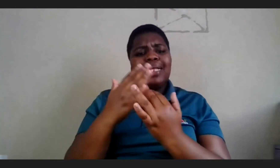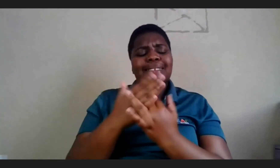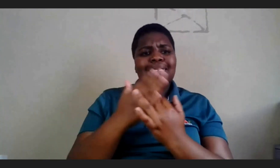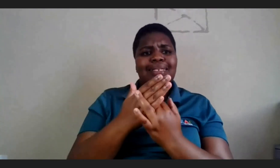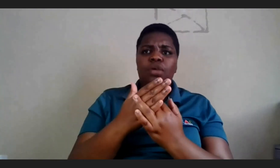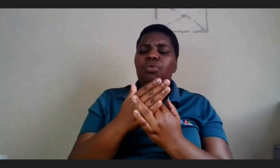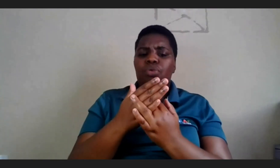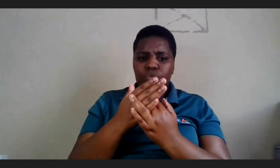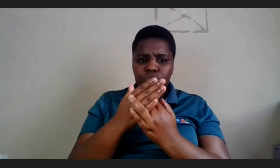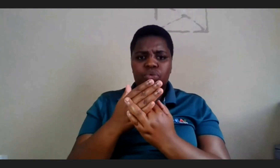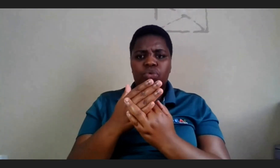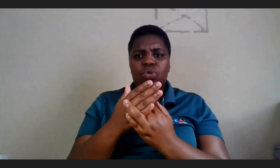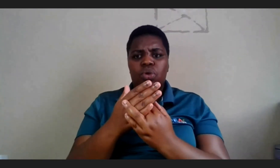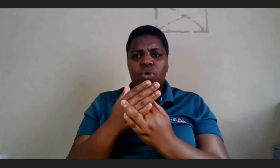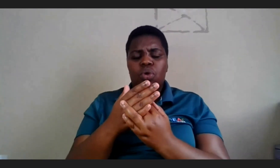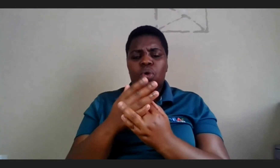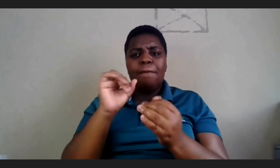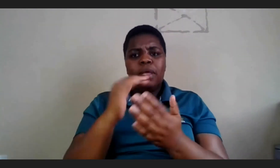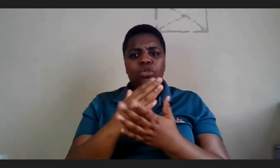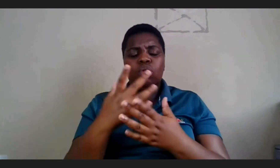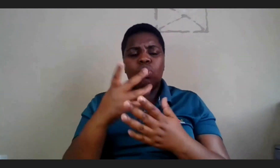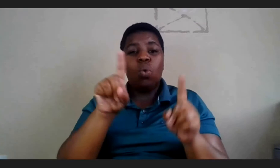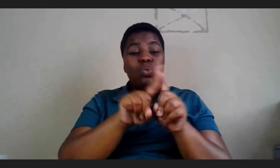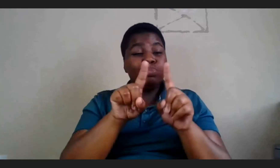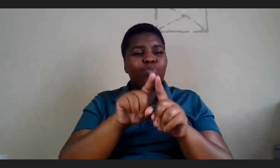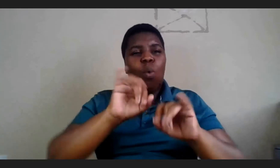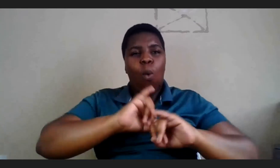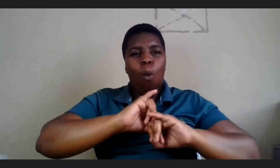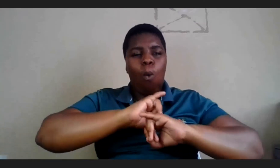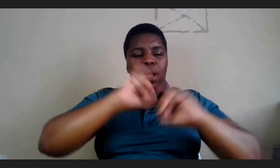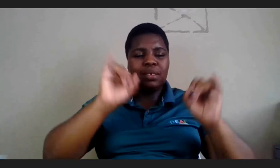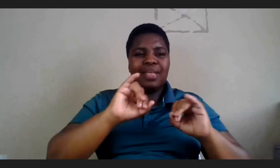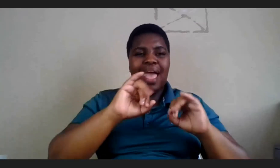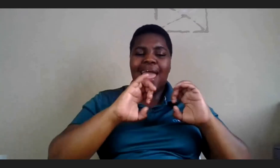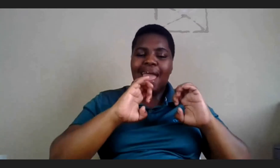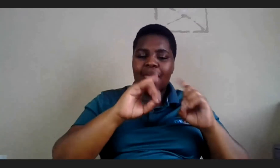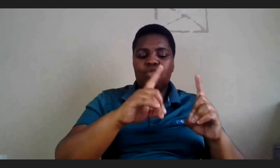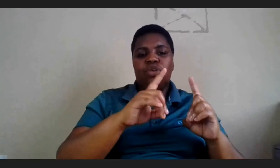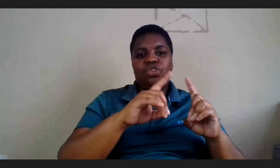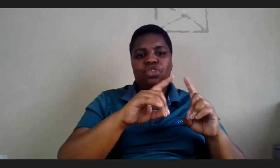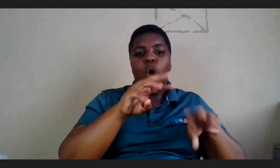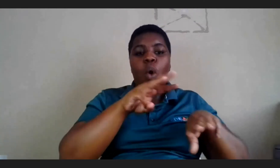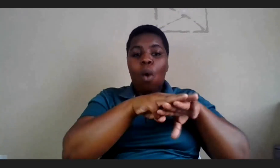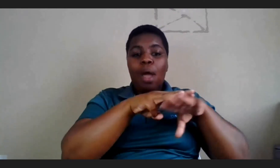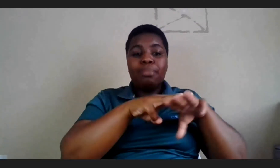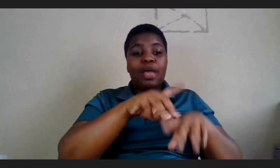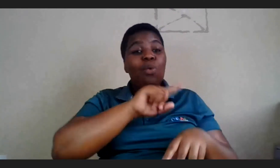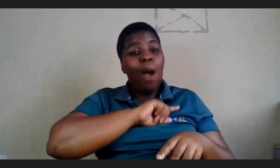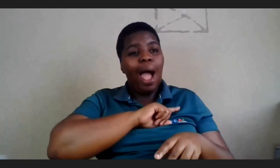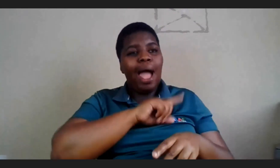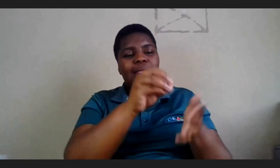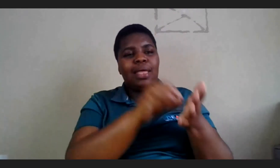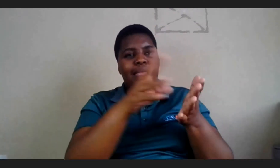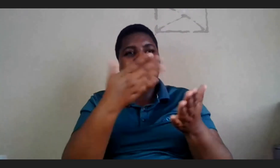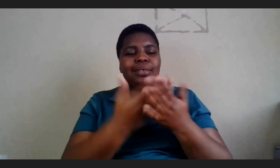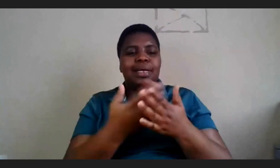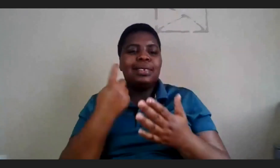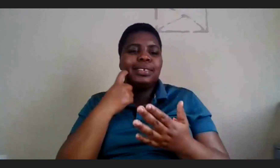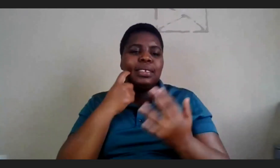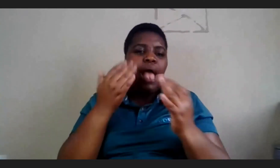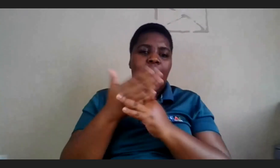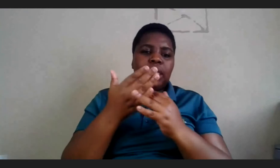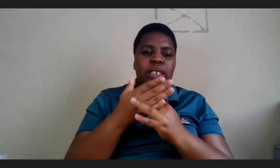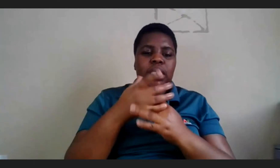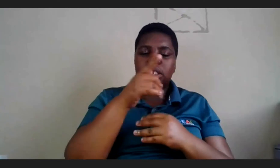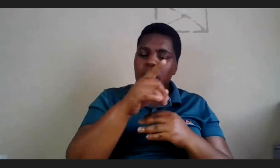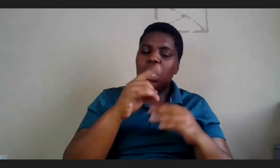zero-rated websites, especially educational websites, so that students and learners could access information